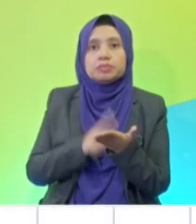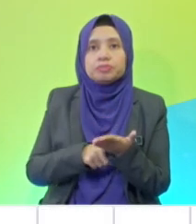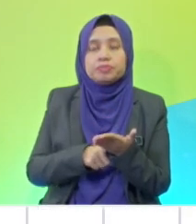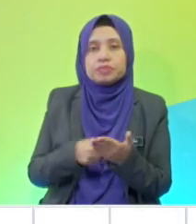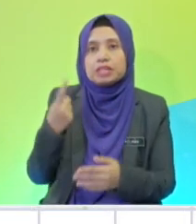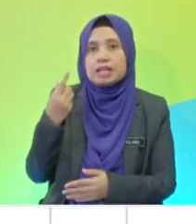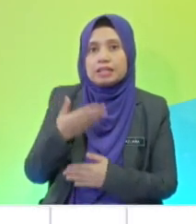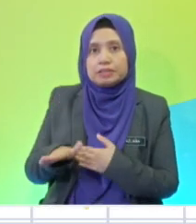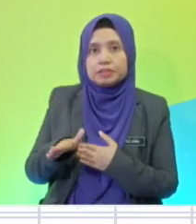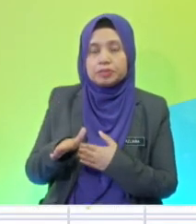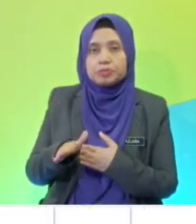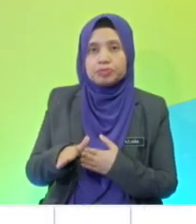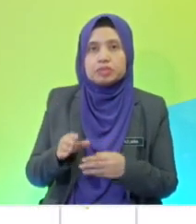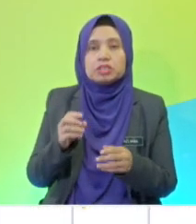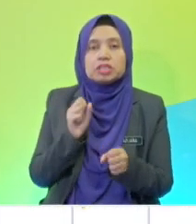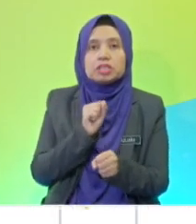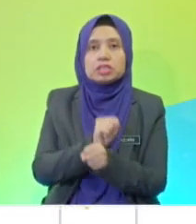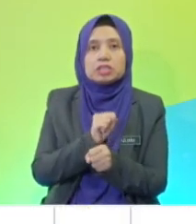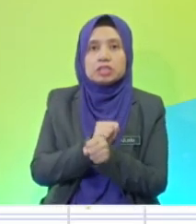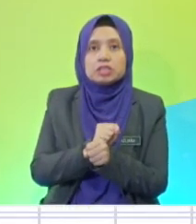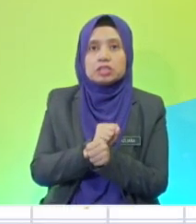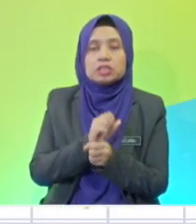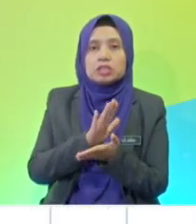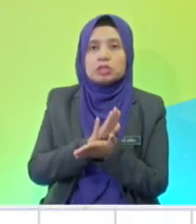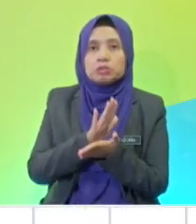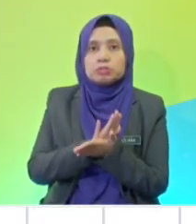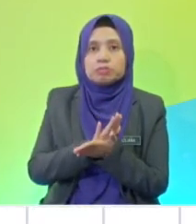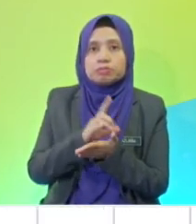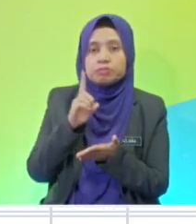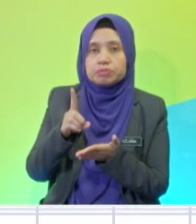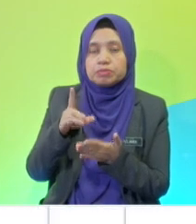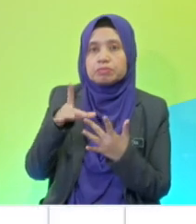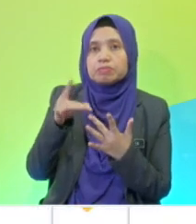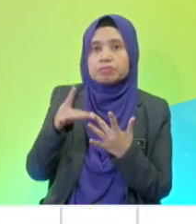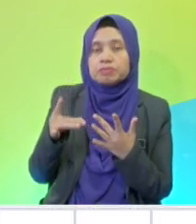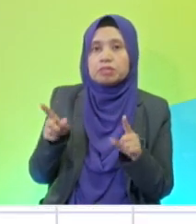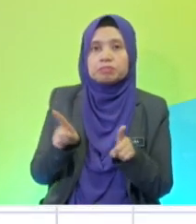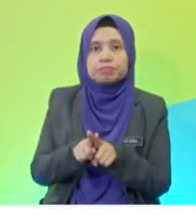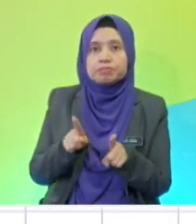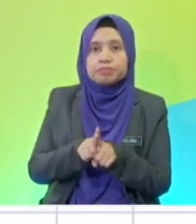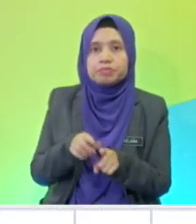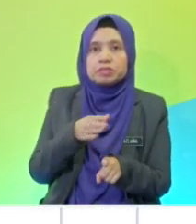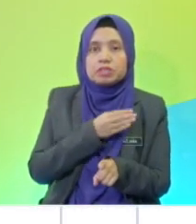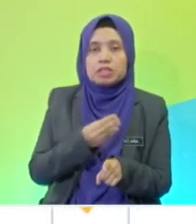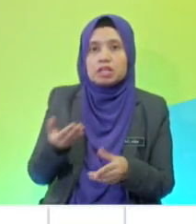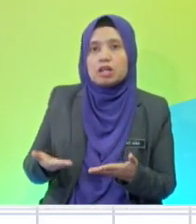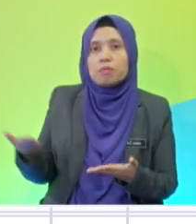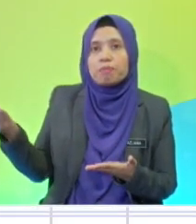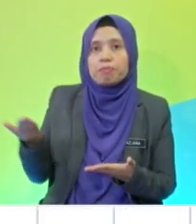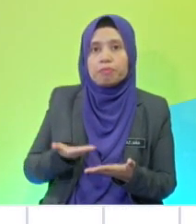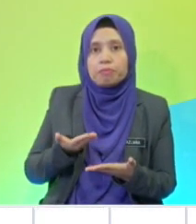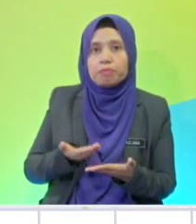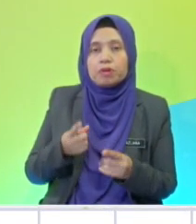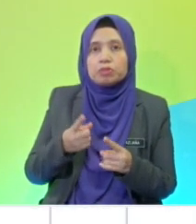Then your homework is to find one of the things you chose together and to bring it to the next lesson